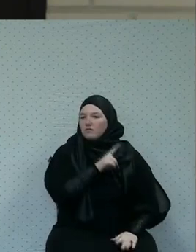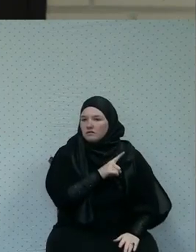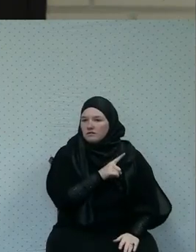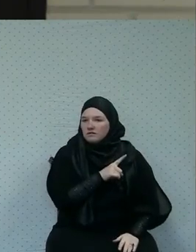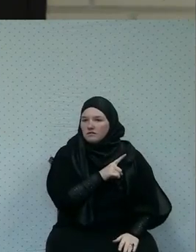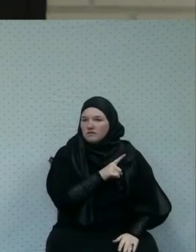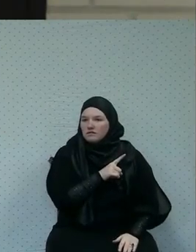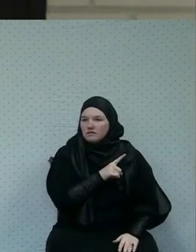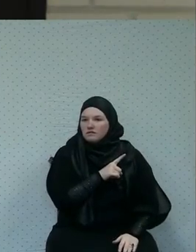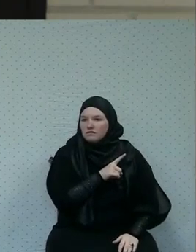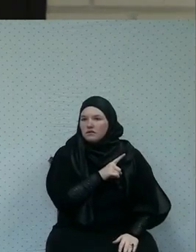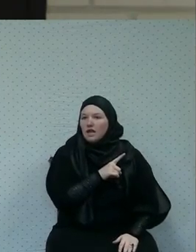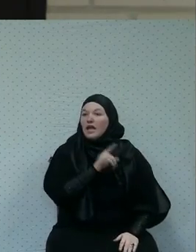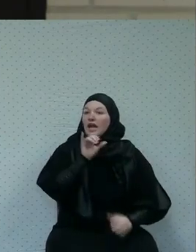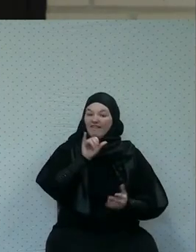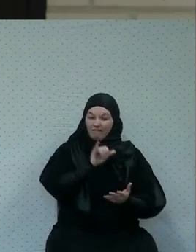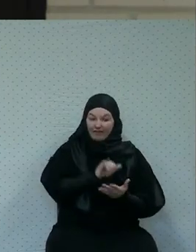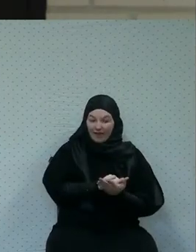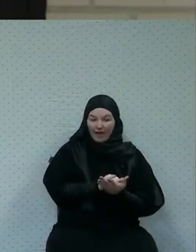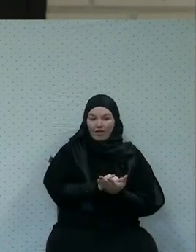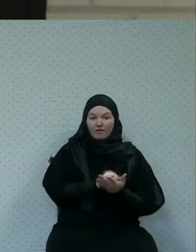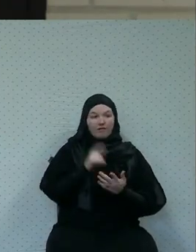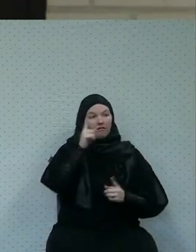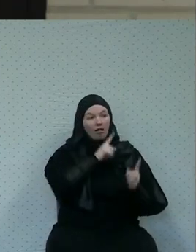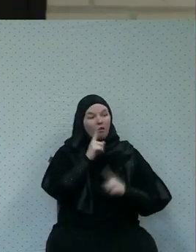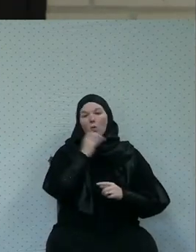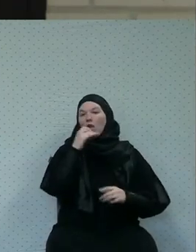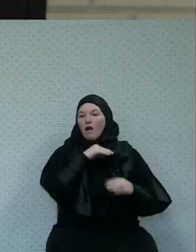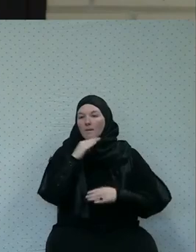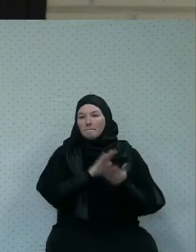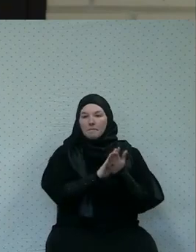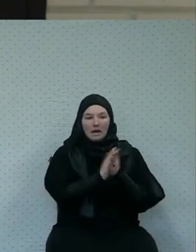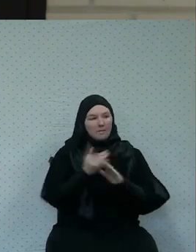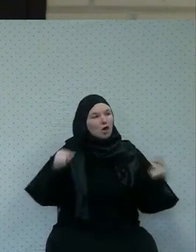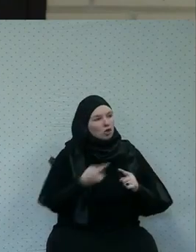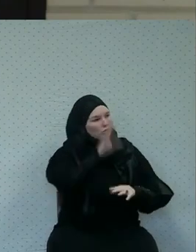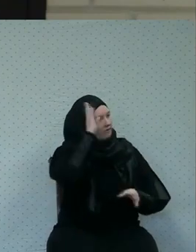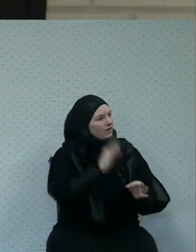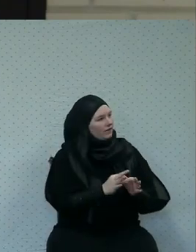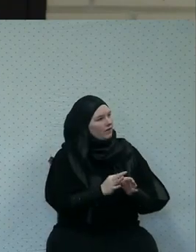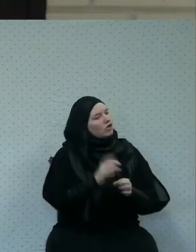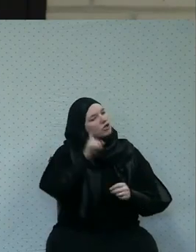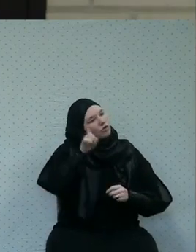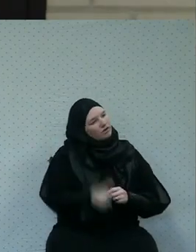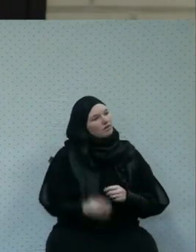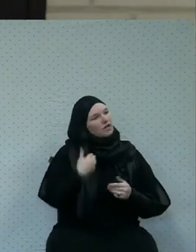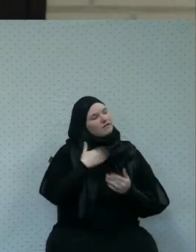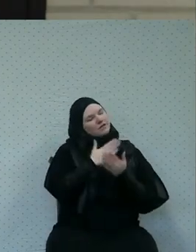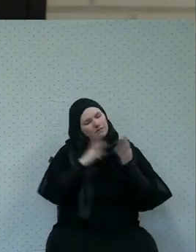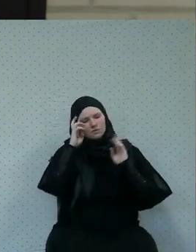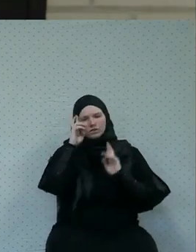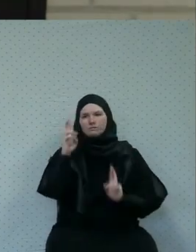becomes injurious to your faith and to you. So we have to have some